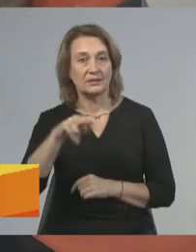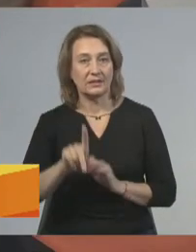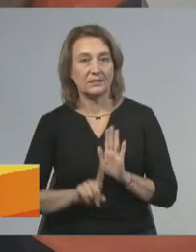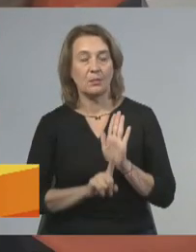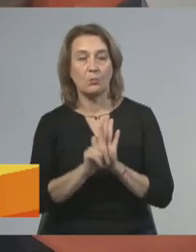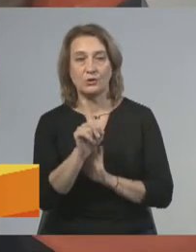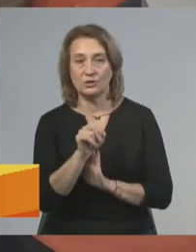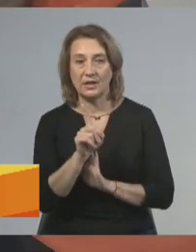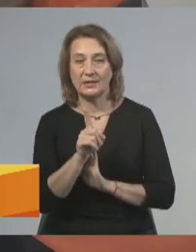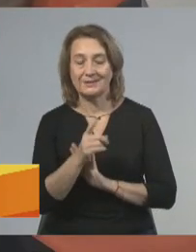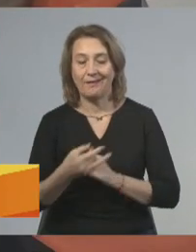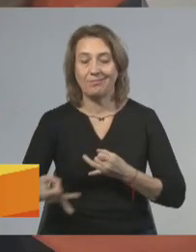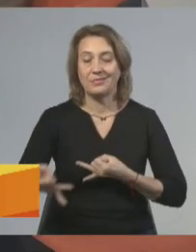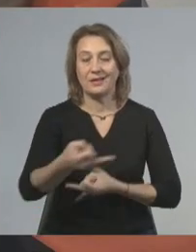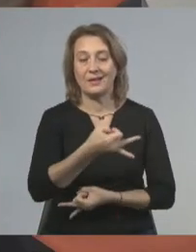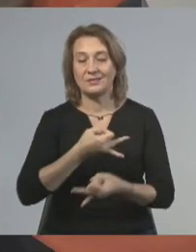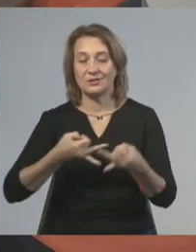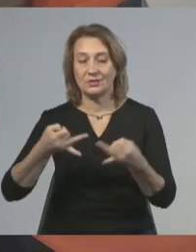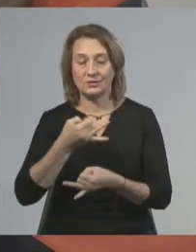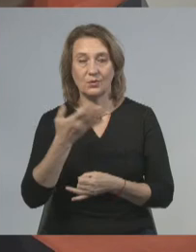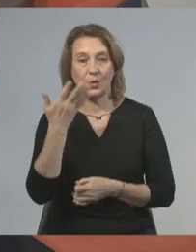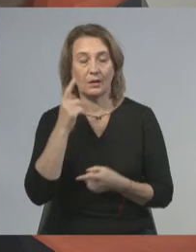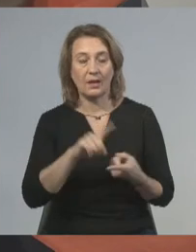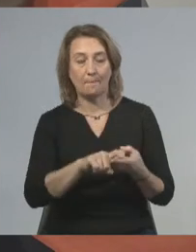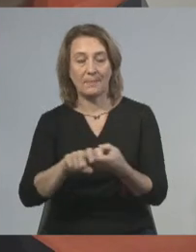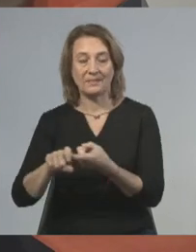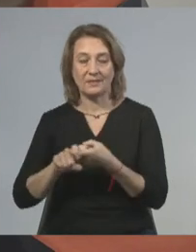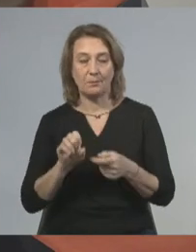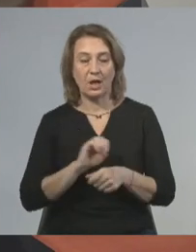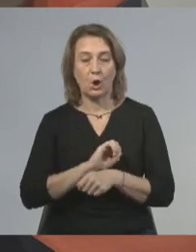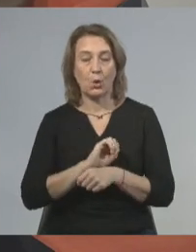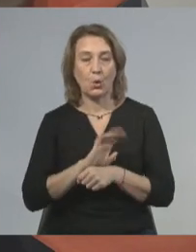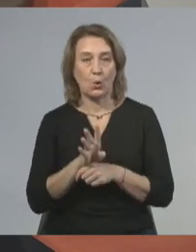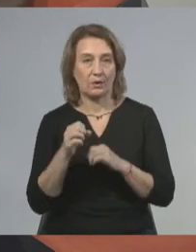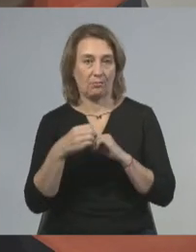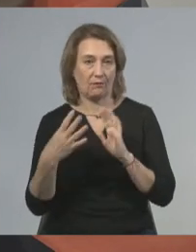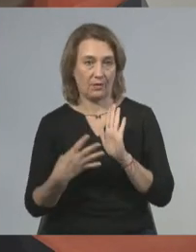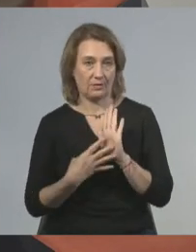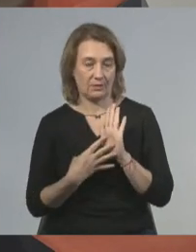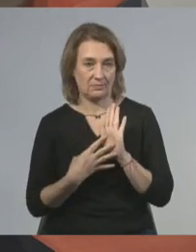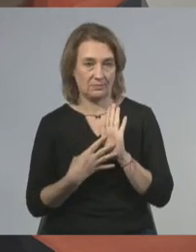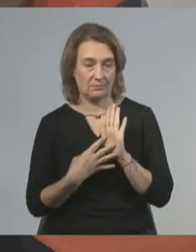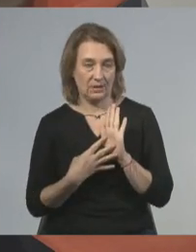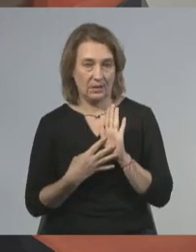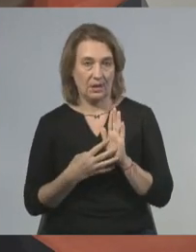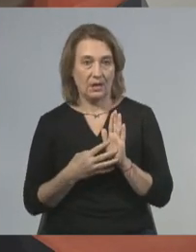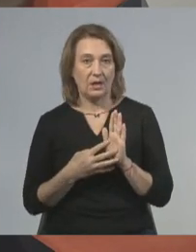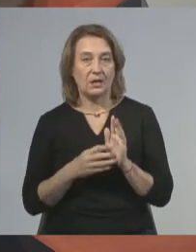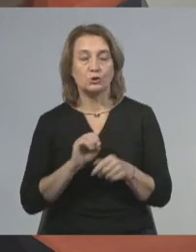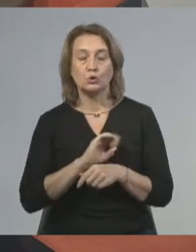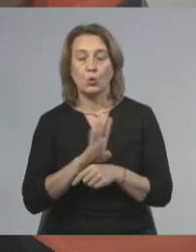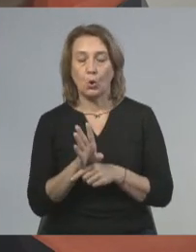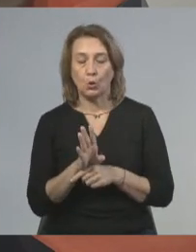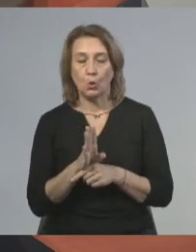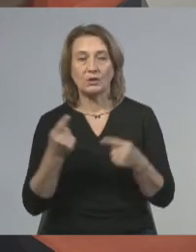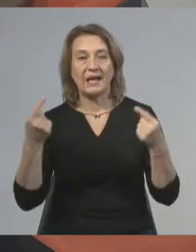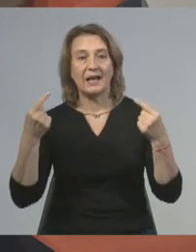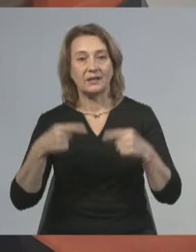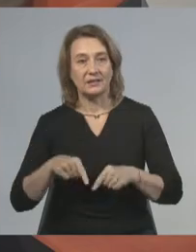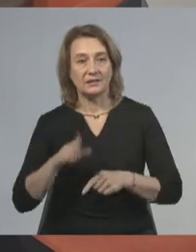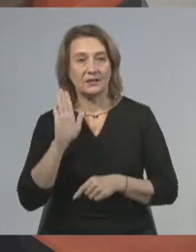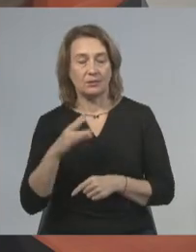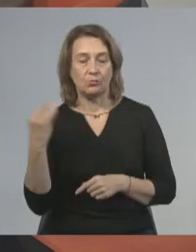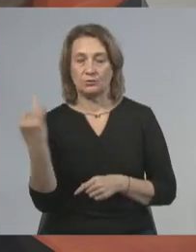that in 15 minutes we will start our next discussion which is called covet 19 pandemic and the european media